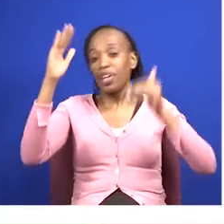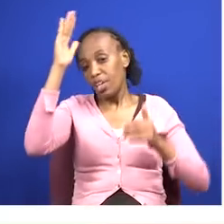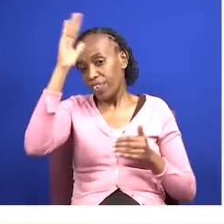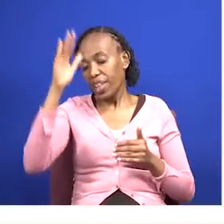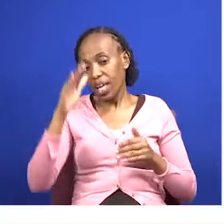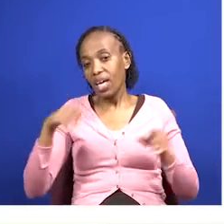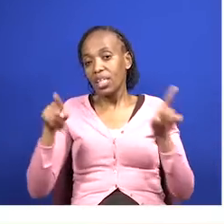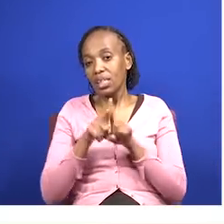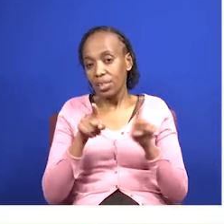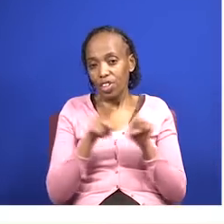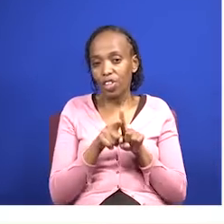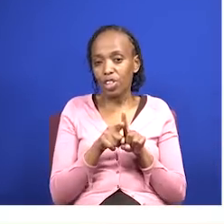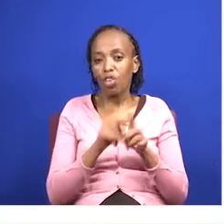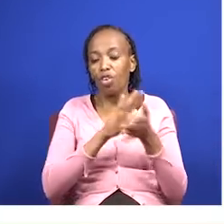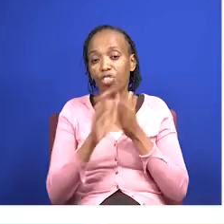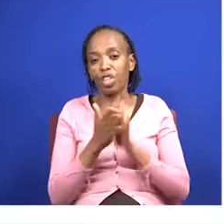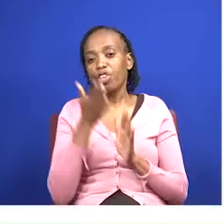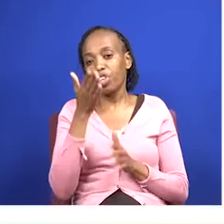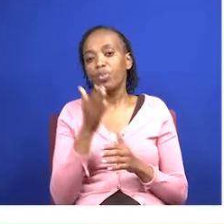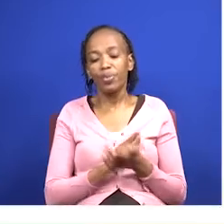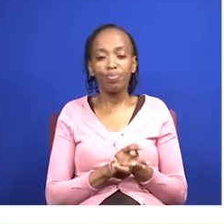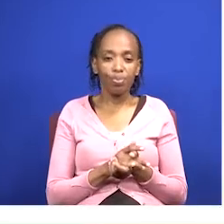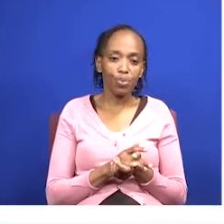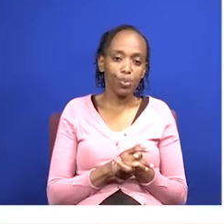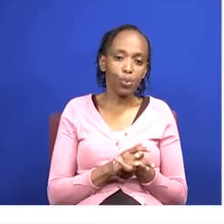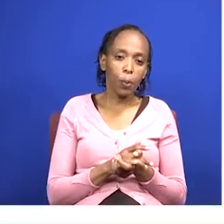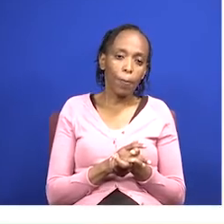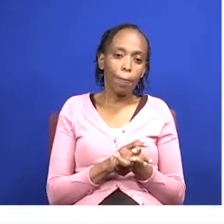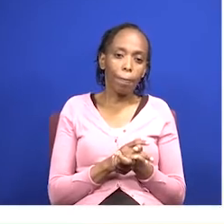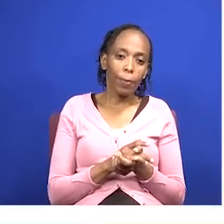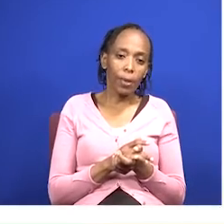heavenly Father will also forgive you."